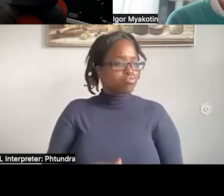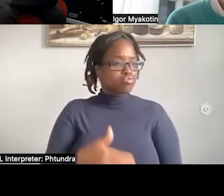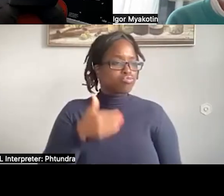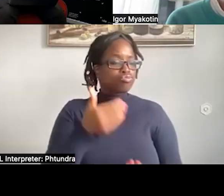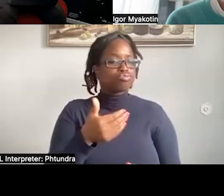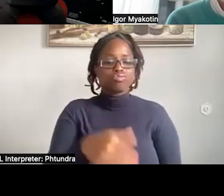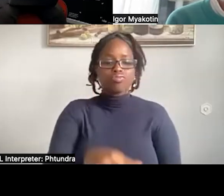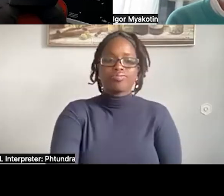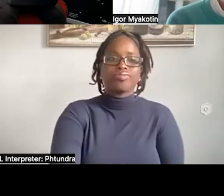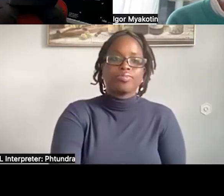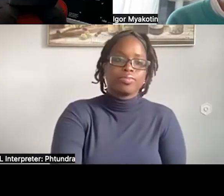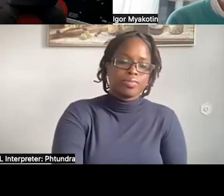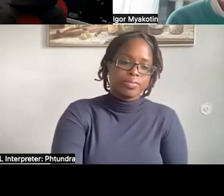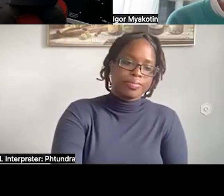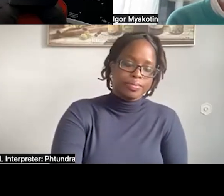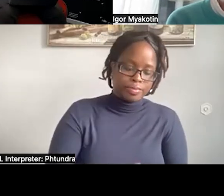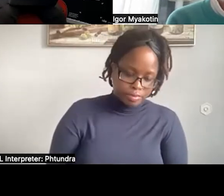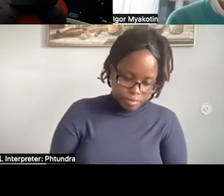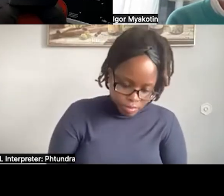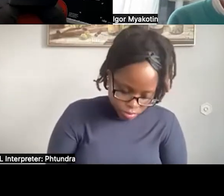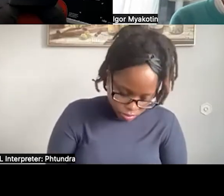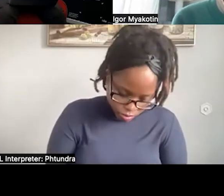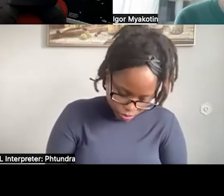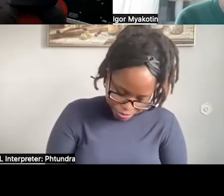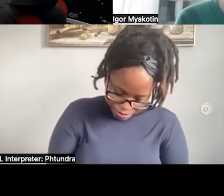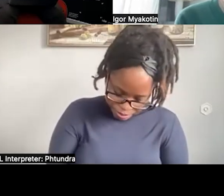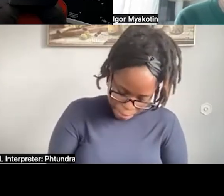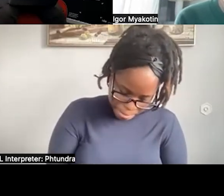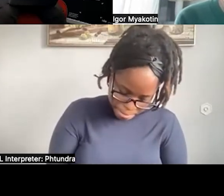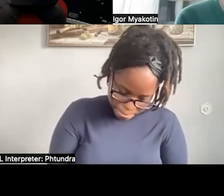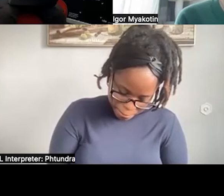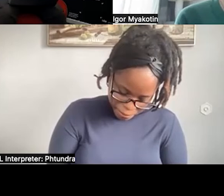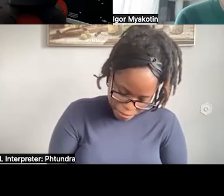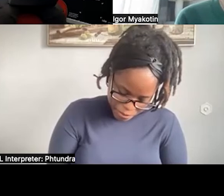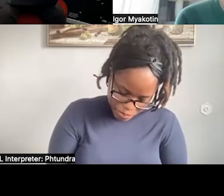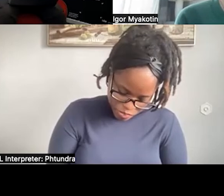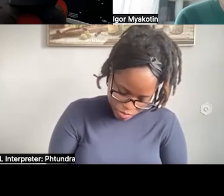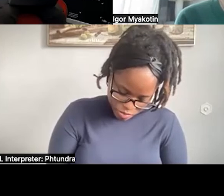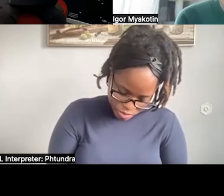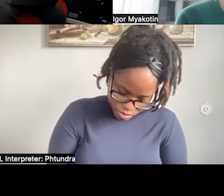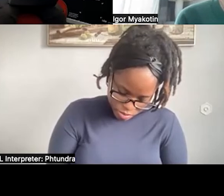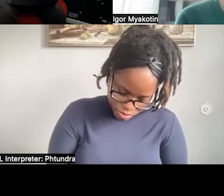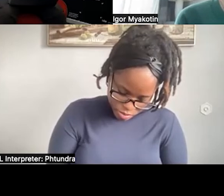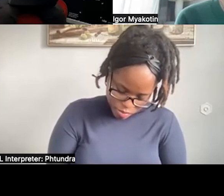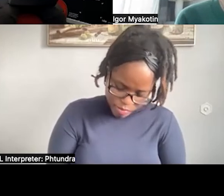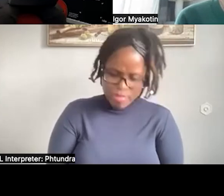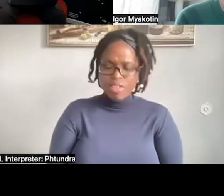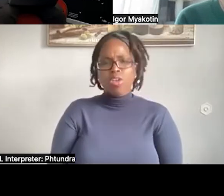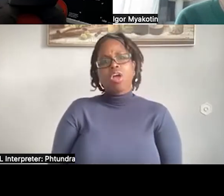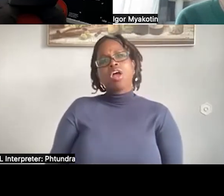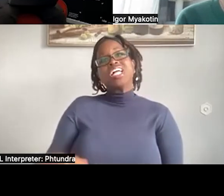just for example, I was editing with a European producer, and I had